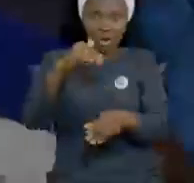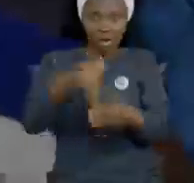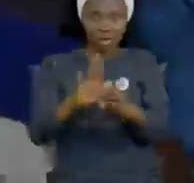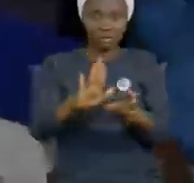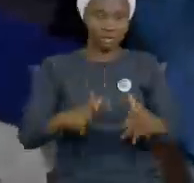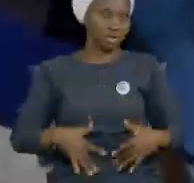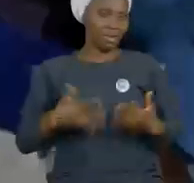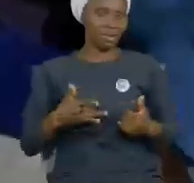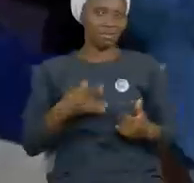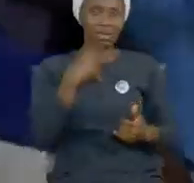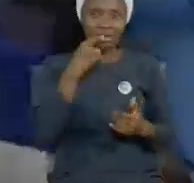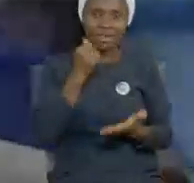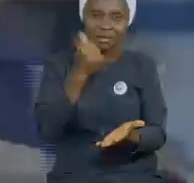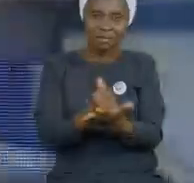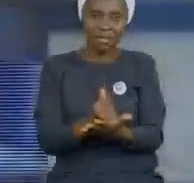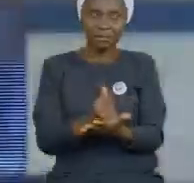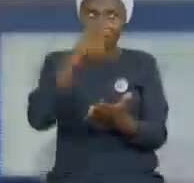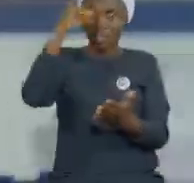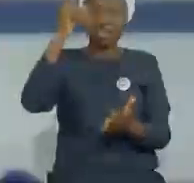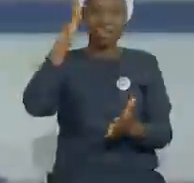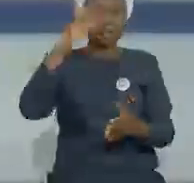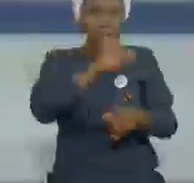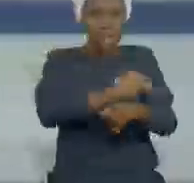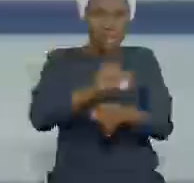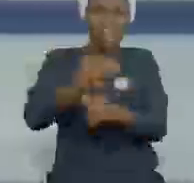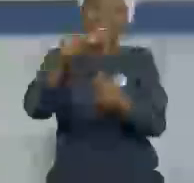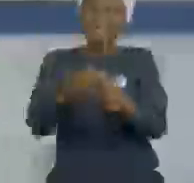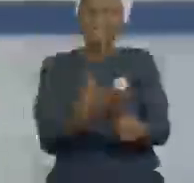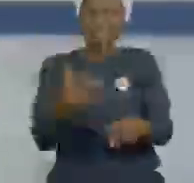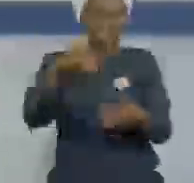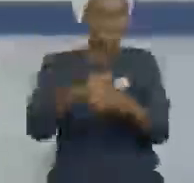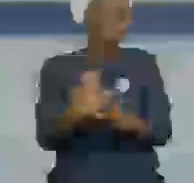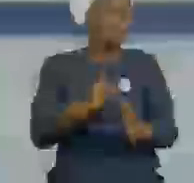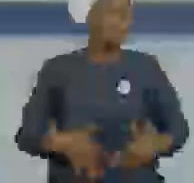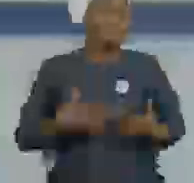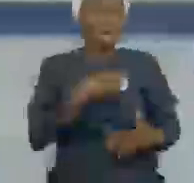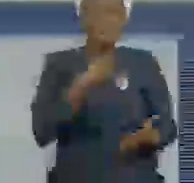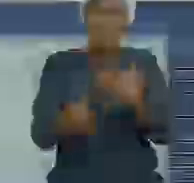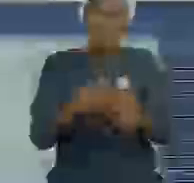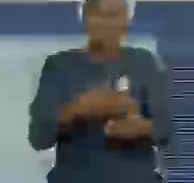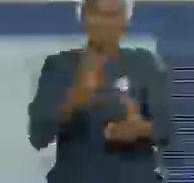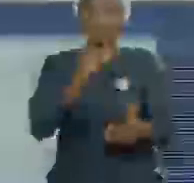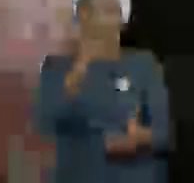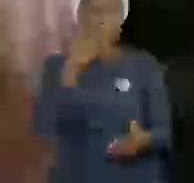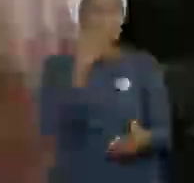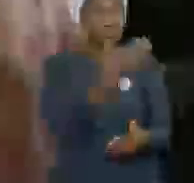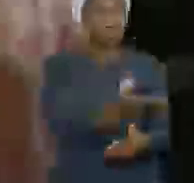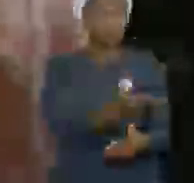will operate everything in your life. And whatever is not supposed to be there, he'll take everything away.